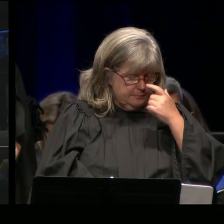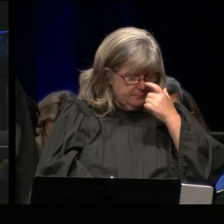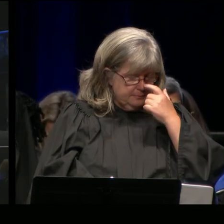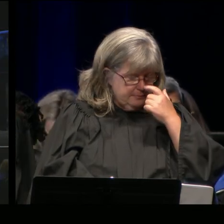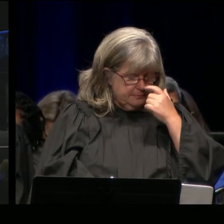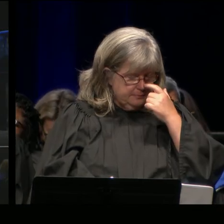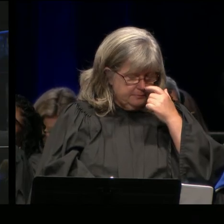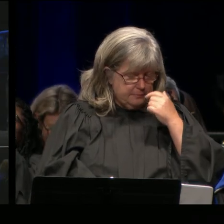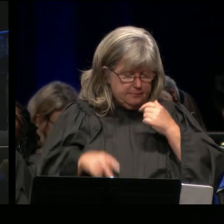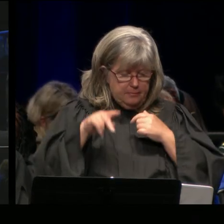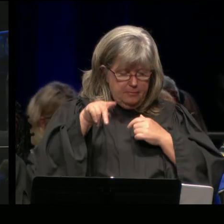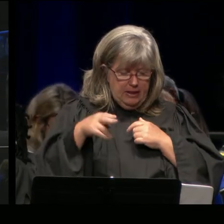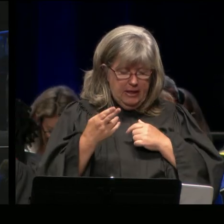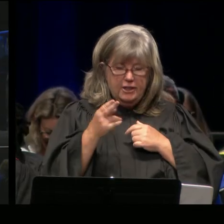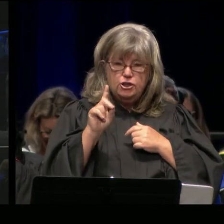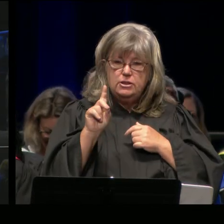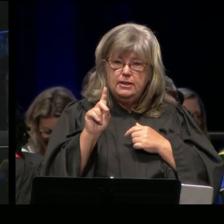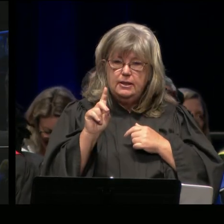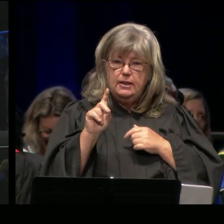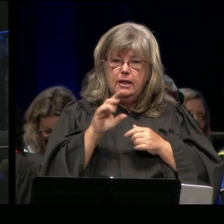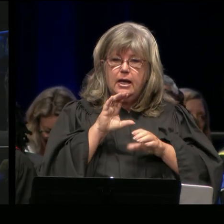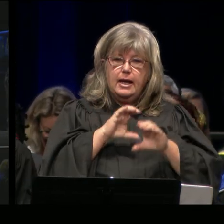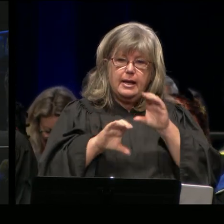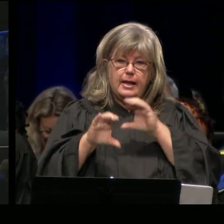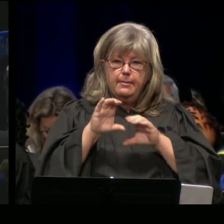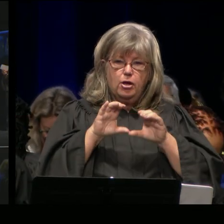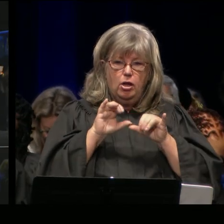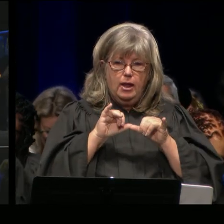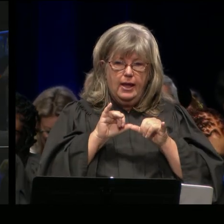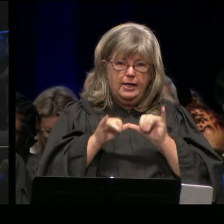Doctor of Philosophy in Chemical Engineering.